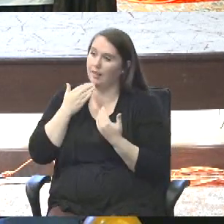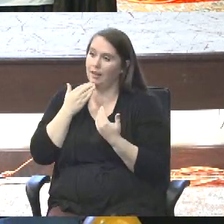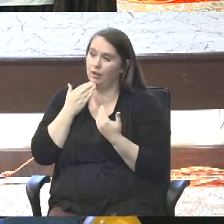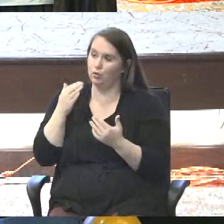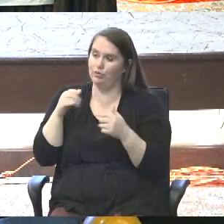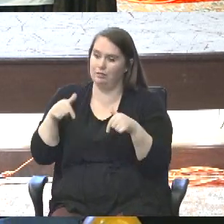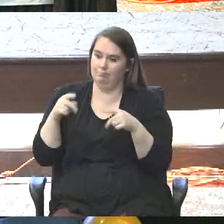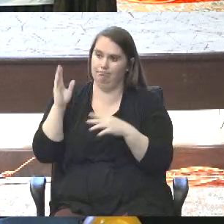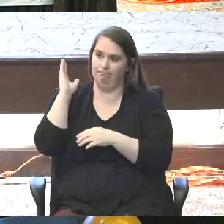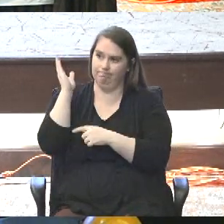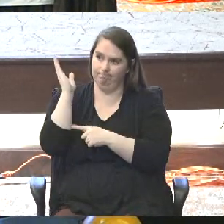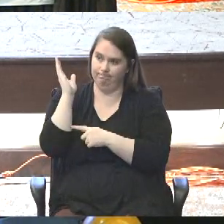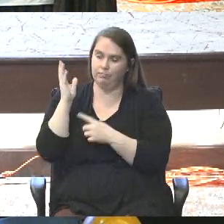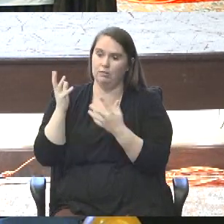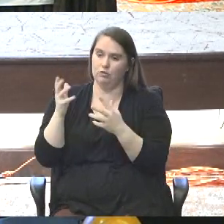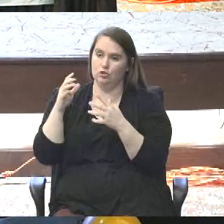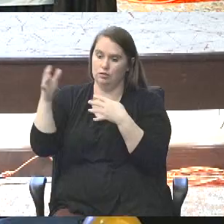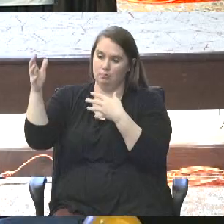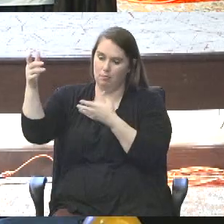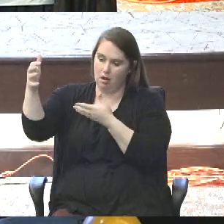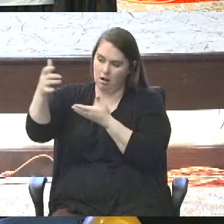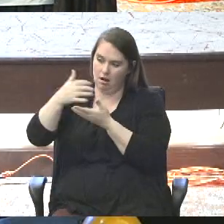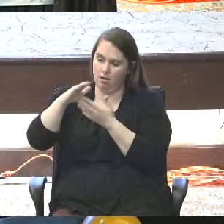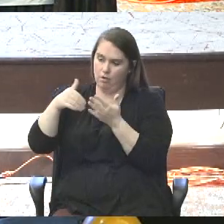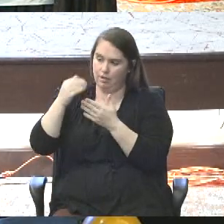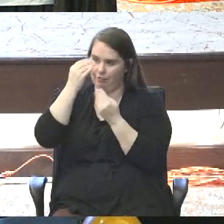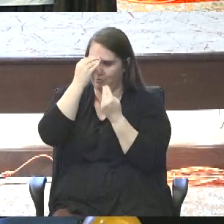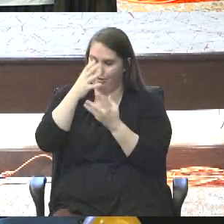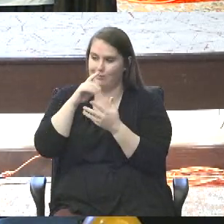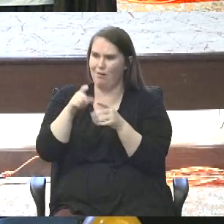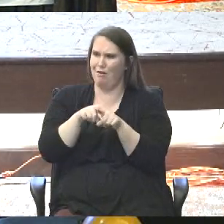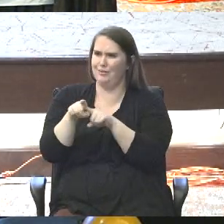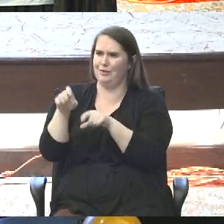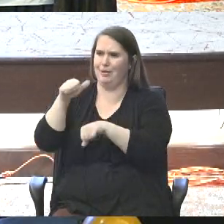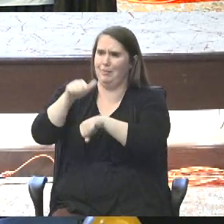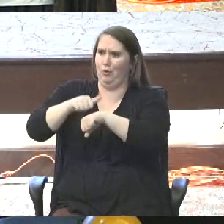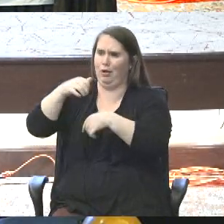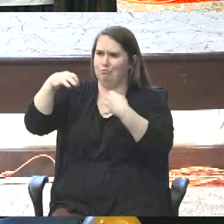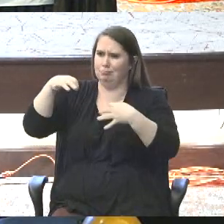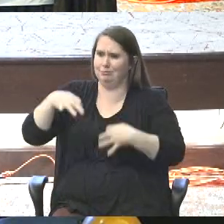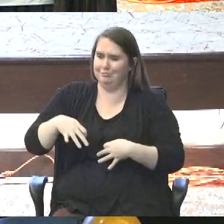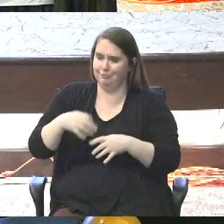to give the hardest working man in show business, Charles Least, a break today.